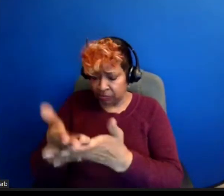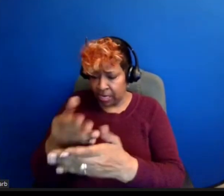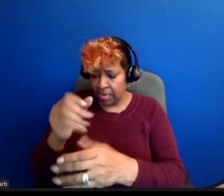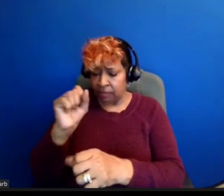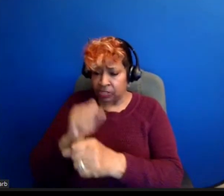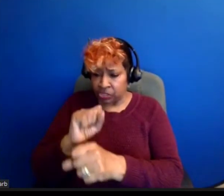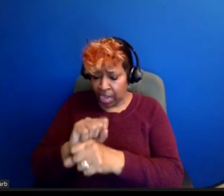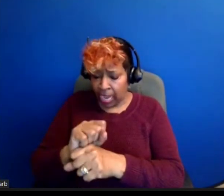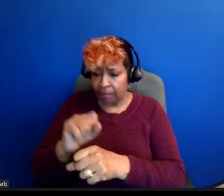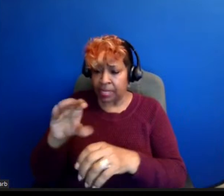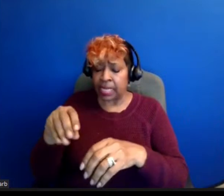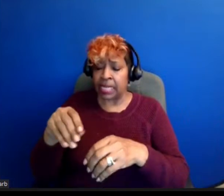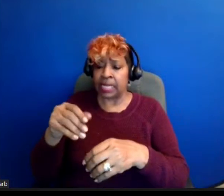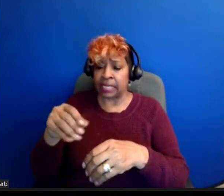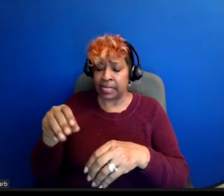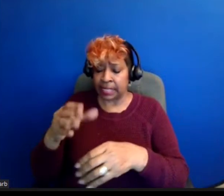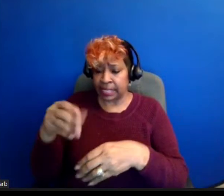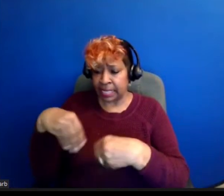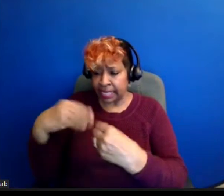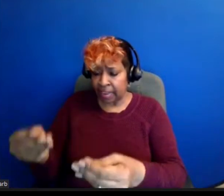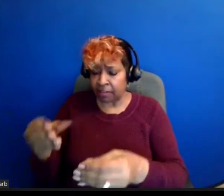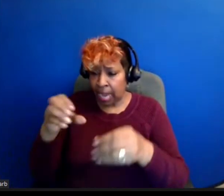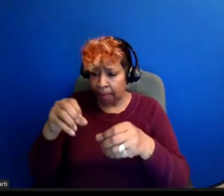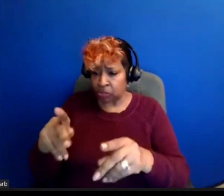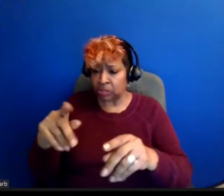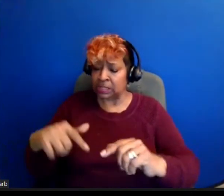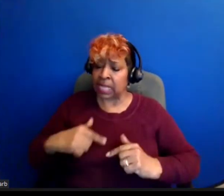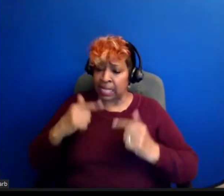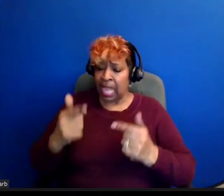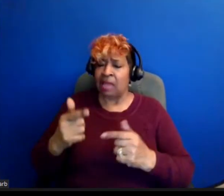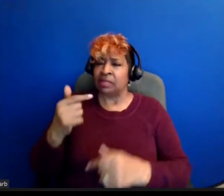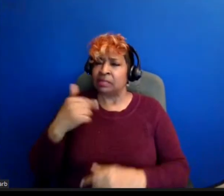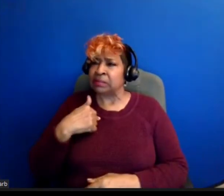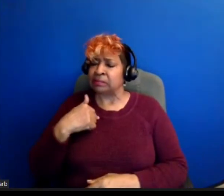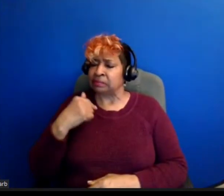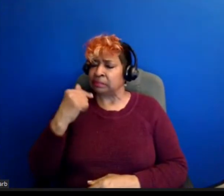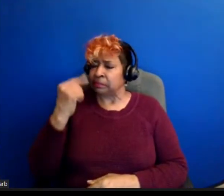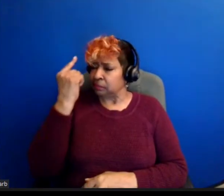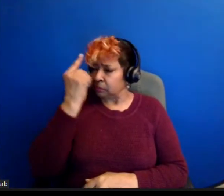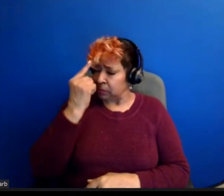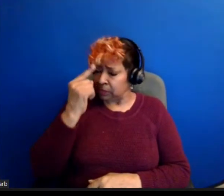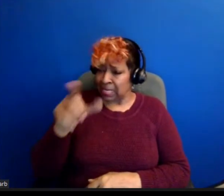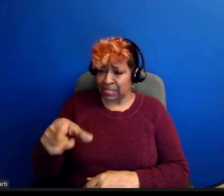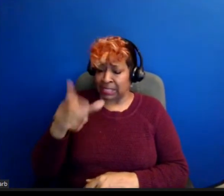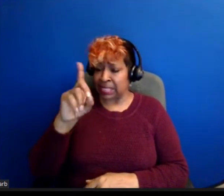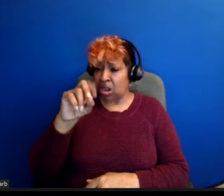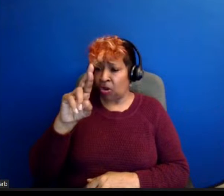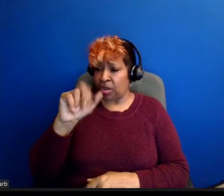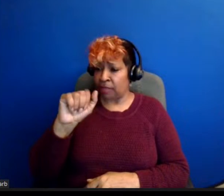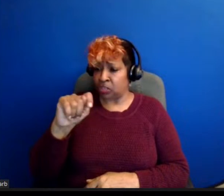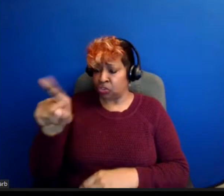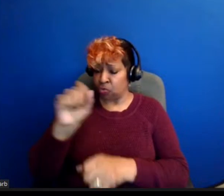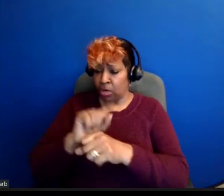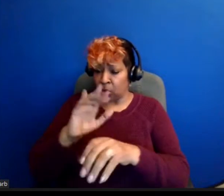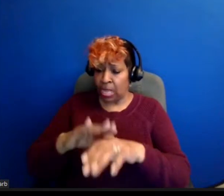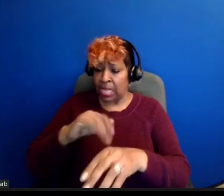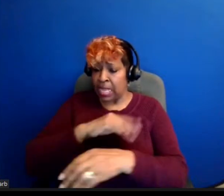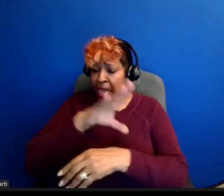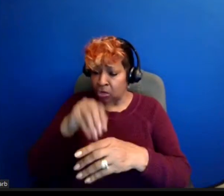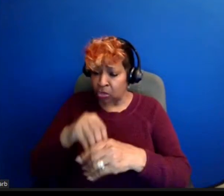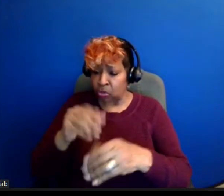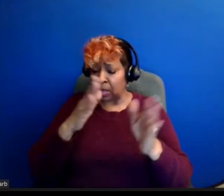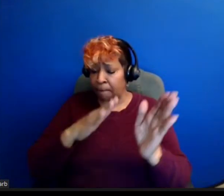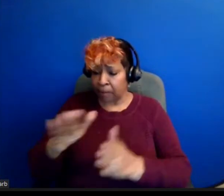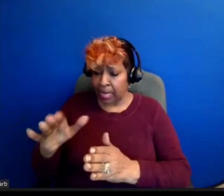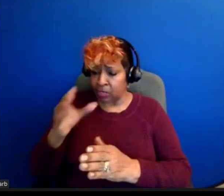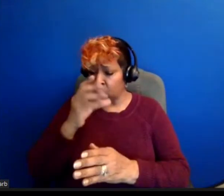in life. I was wondering if the draft that you're working on includes any sort of plan or details on how